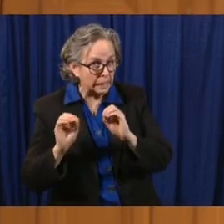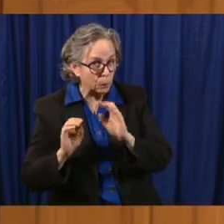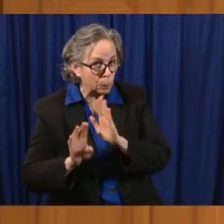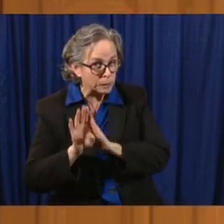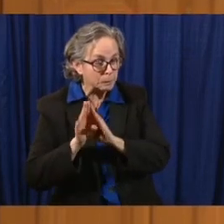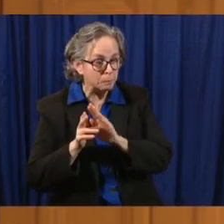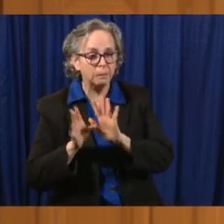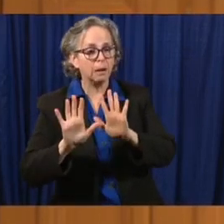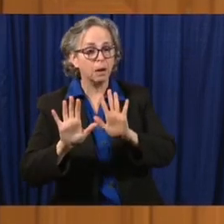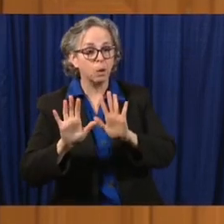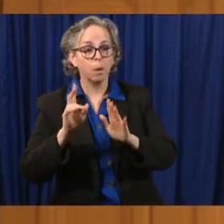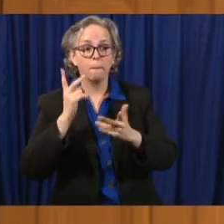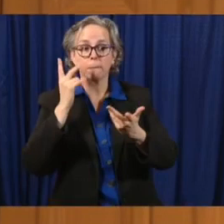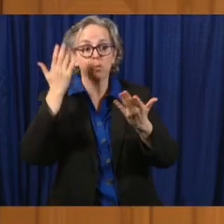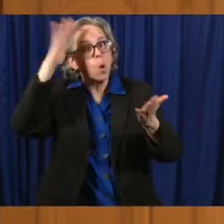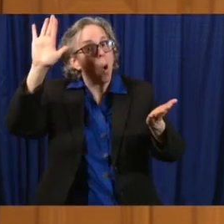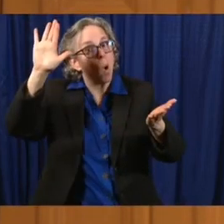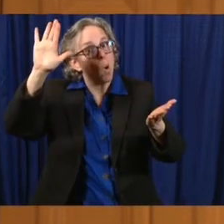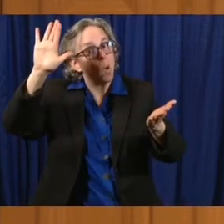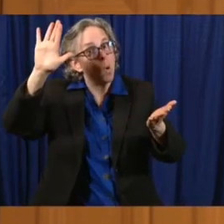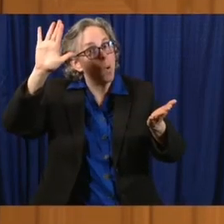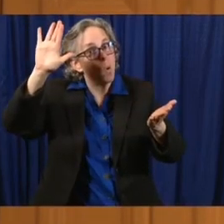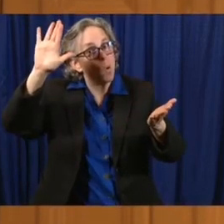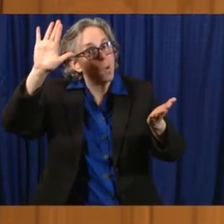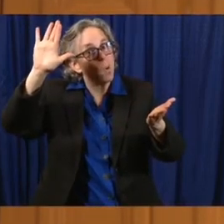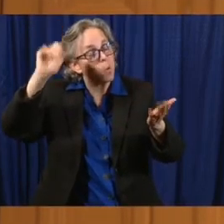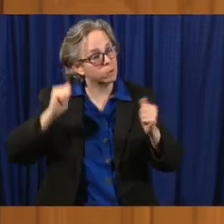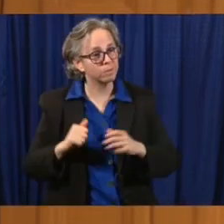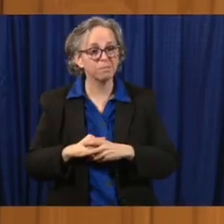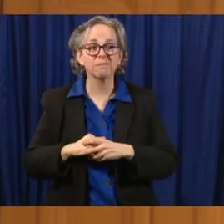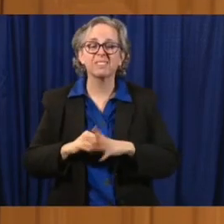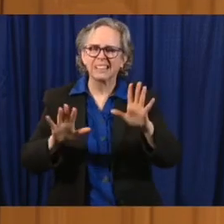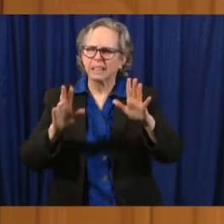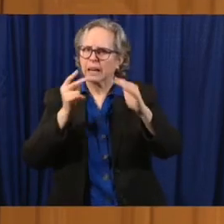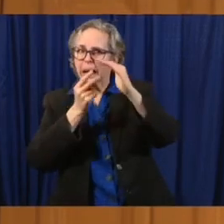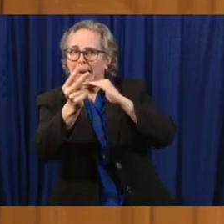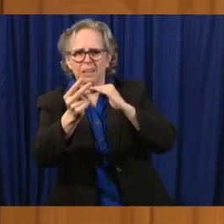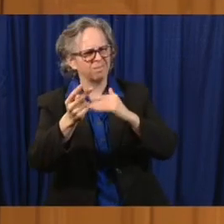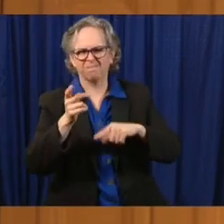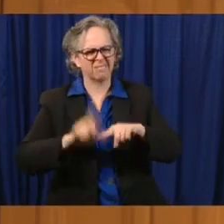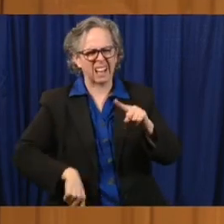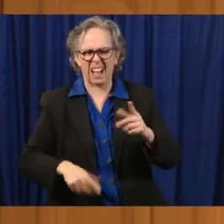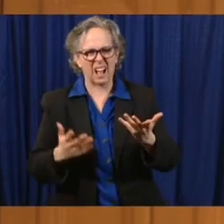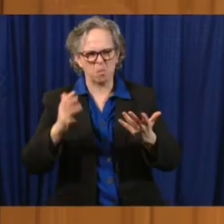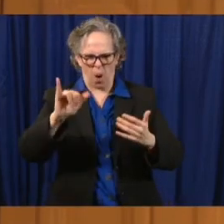ready. The big thing is we could if we saw a spike, which if we do this right,